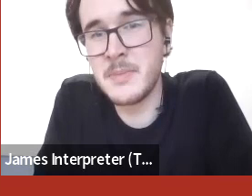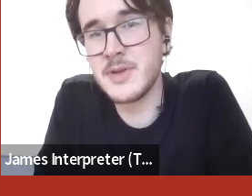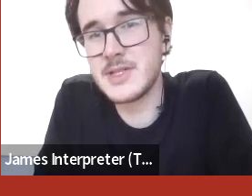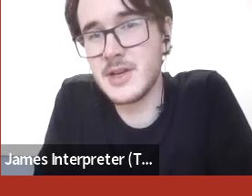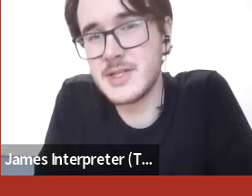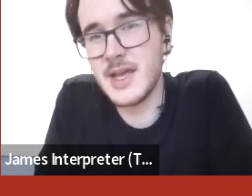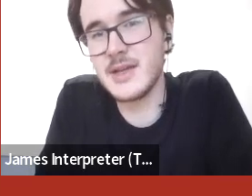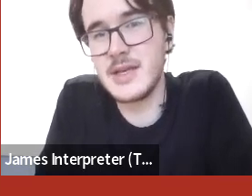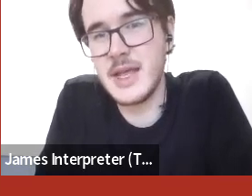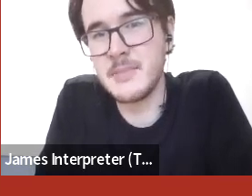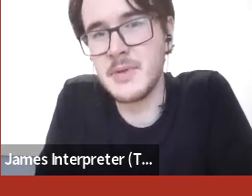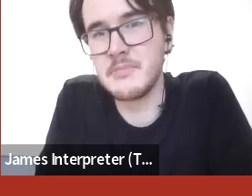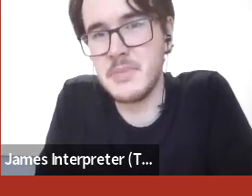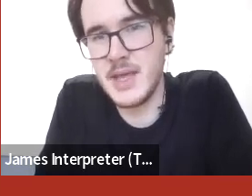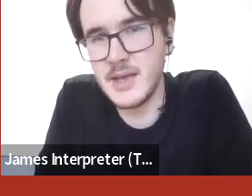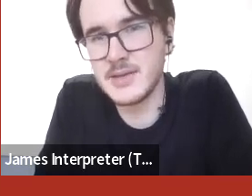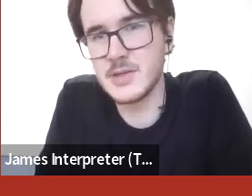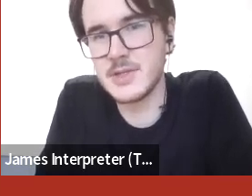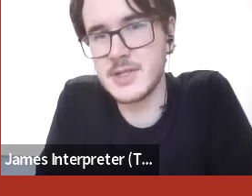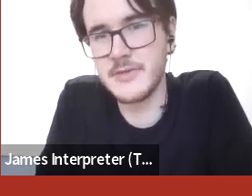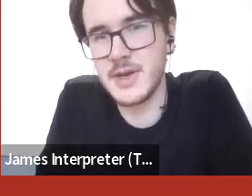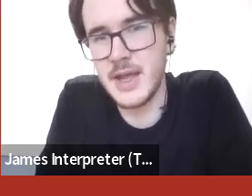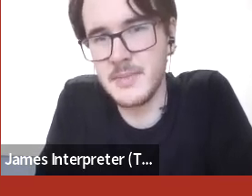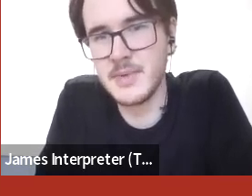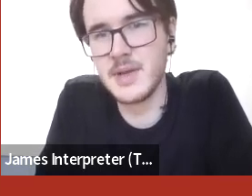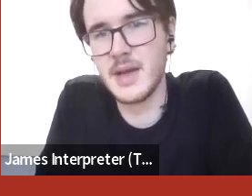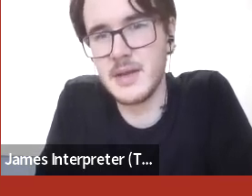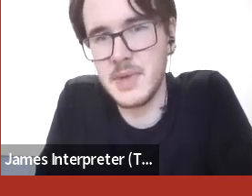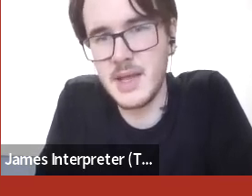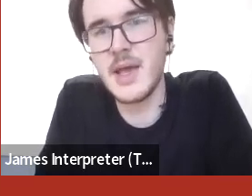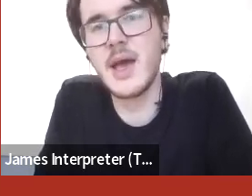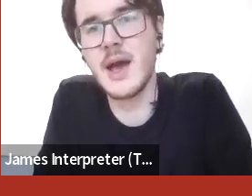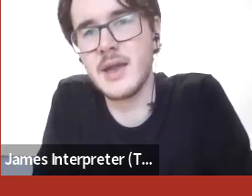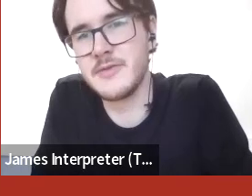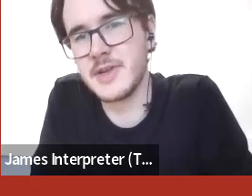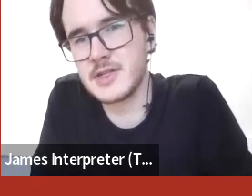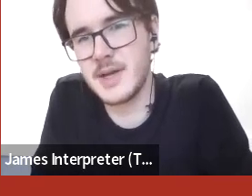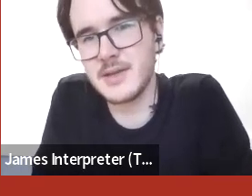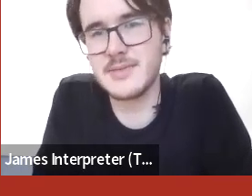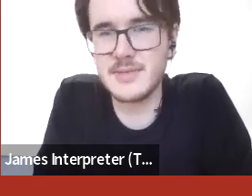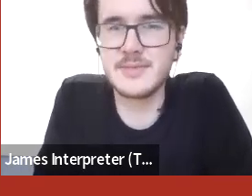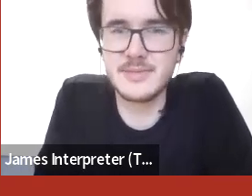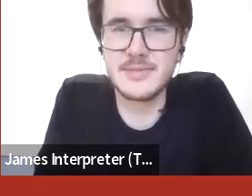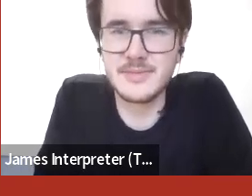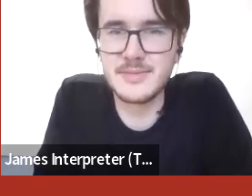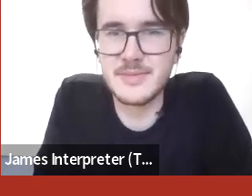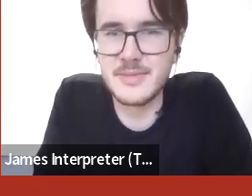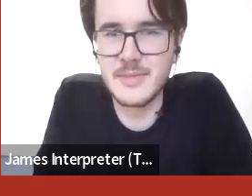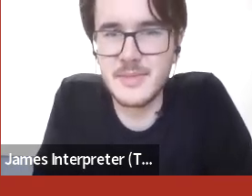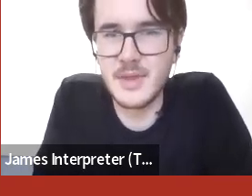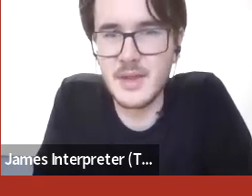So remember, this is how you say it. Name me. So the sign for name, and then me, and then finger spell it.